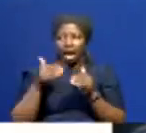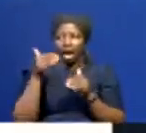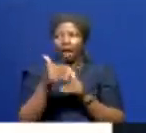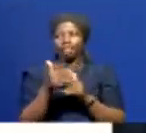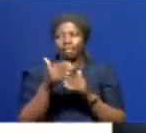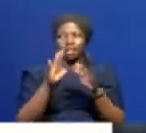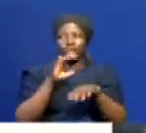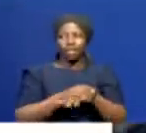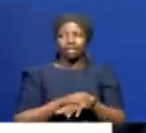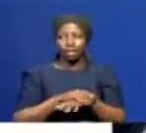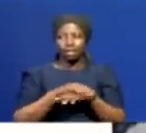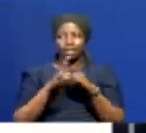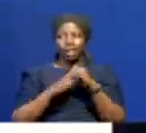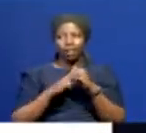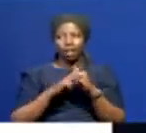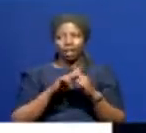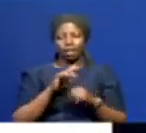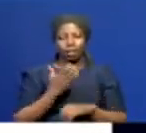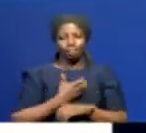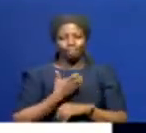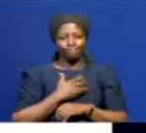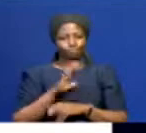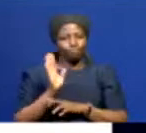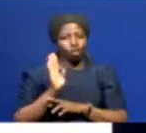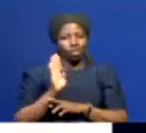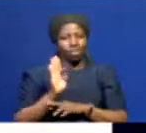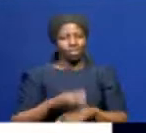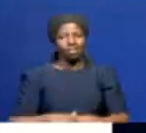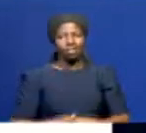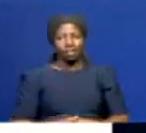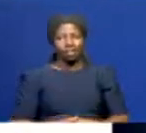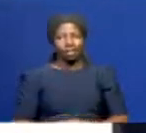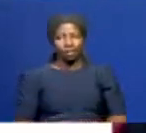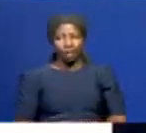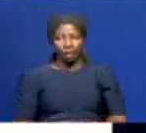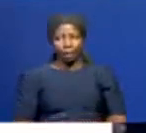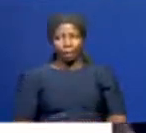concluded Africa Boxing Championship held in Yaounde, Cameroon.